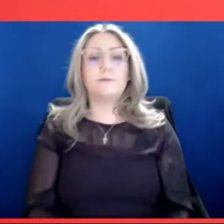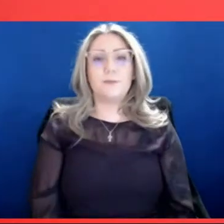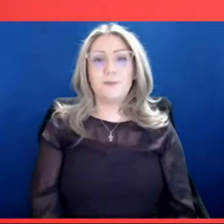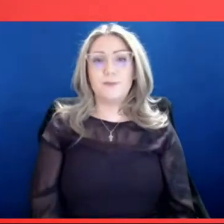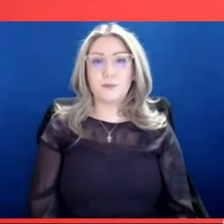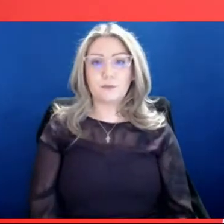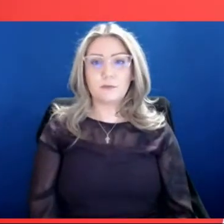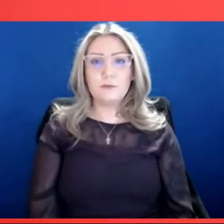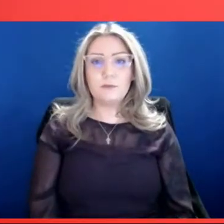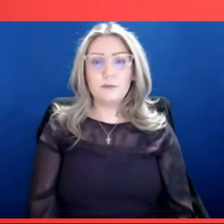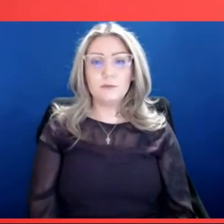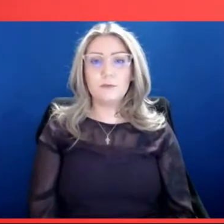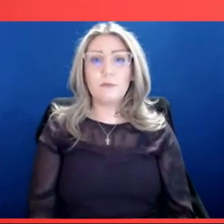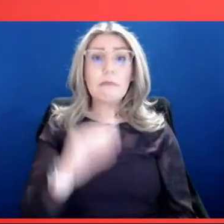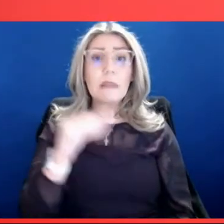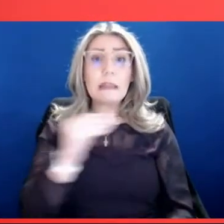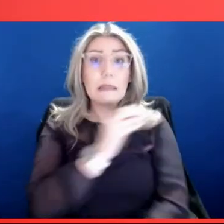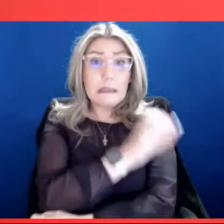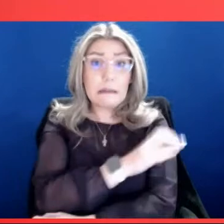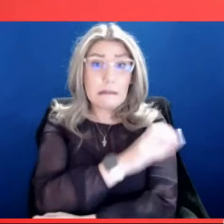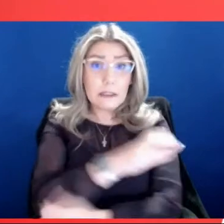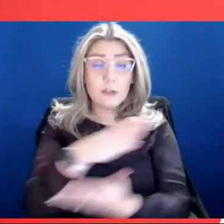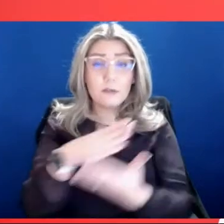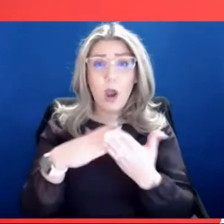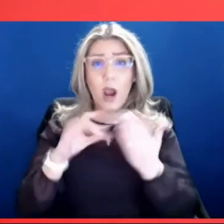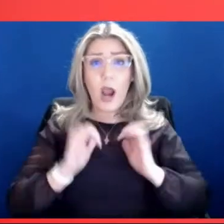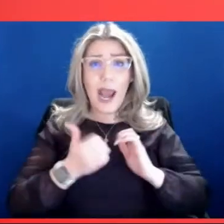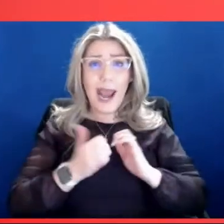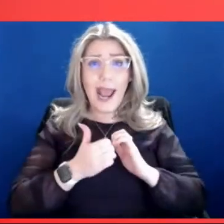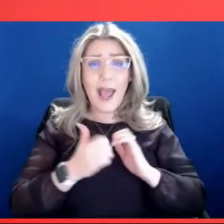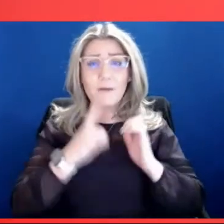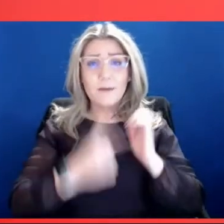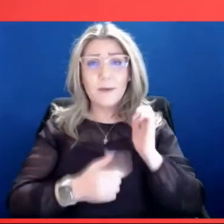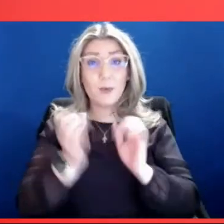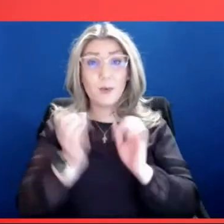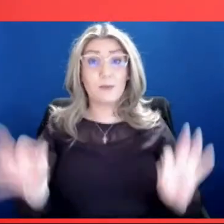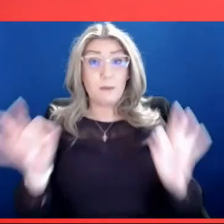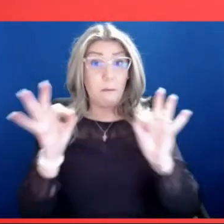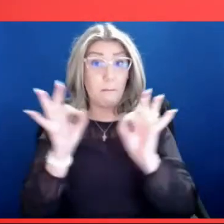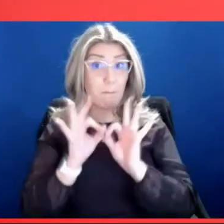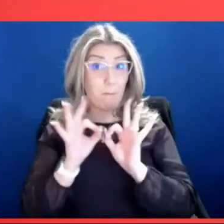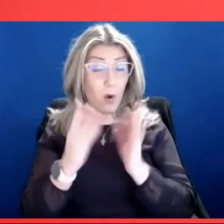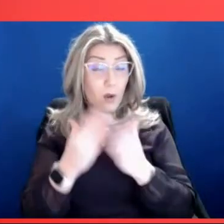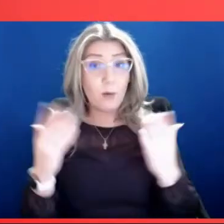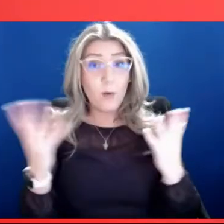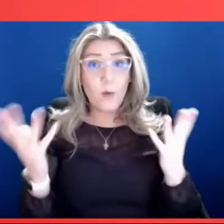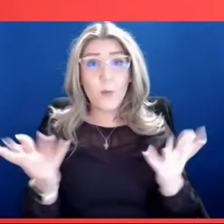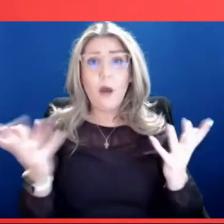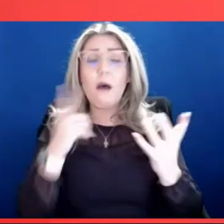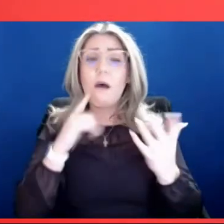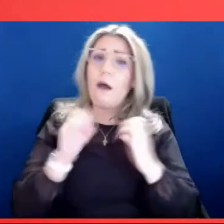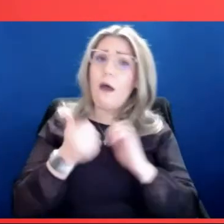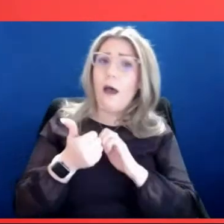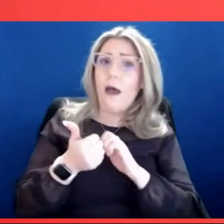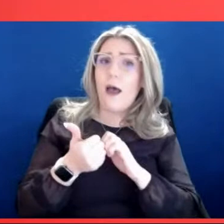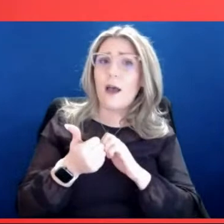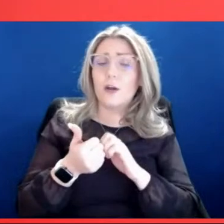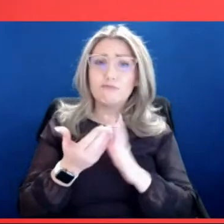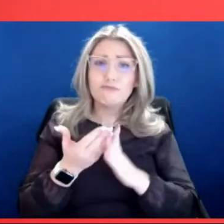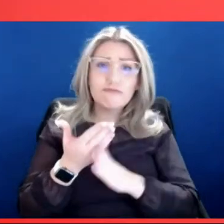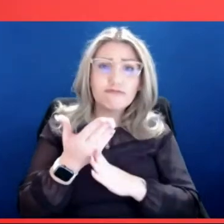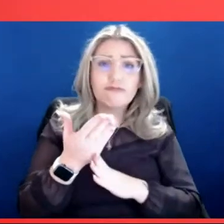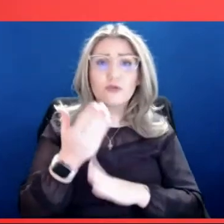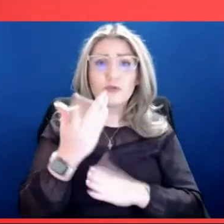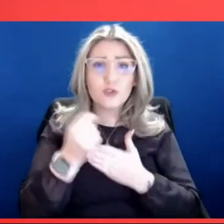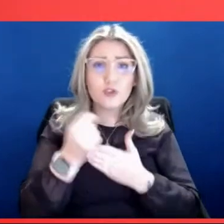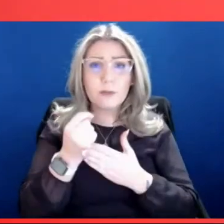And on the clinical side, it's how do you get, the most important thing is how do you get people through cancer treatment when the cancer